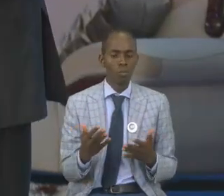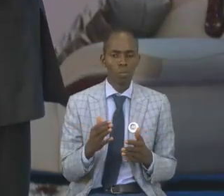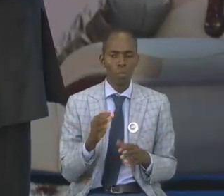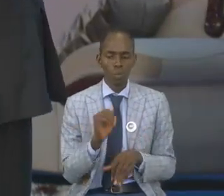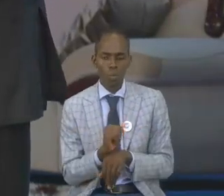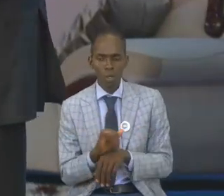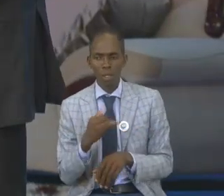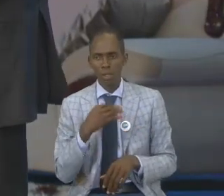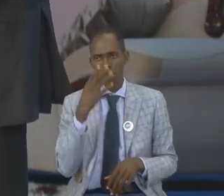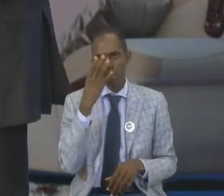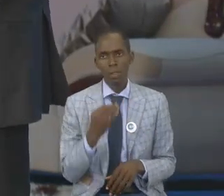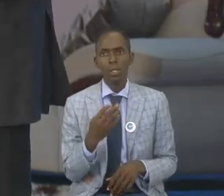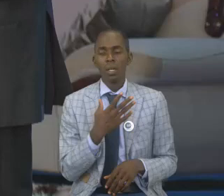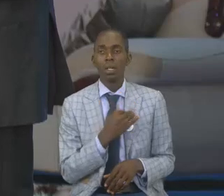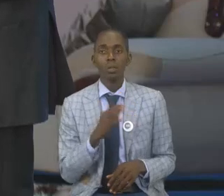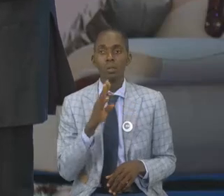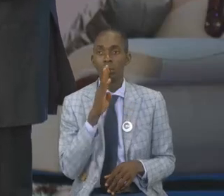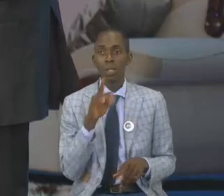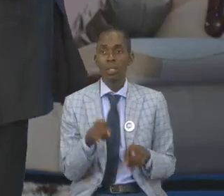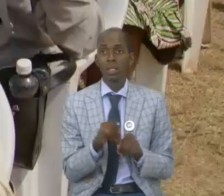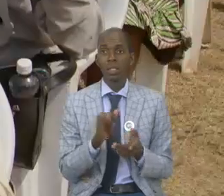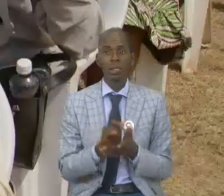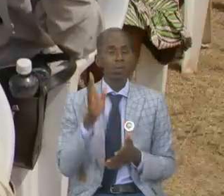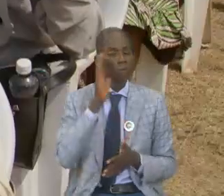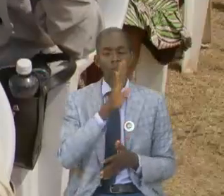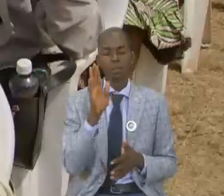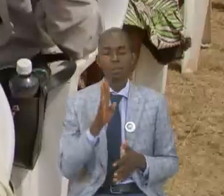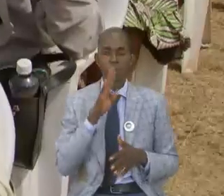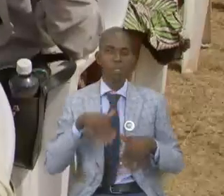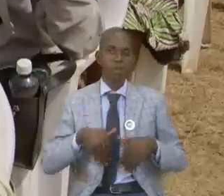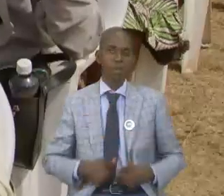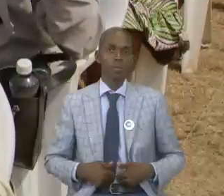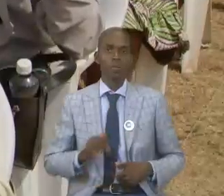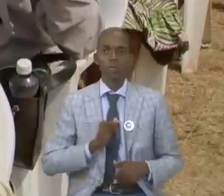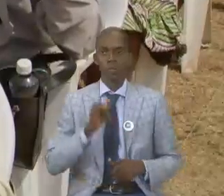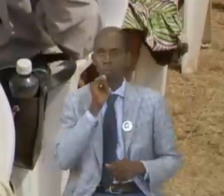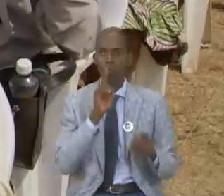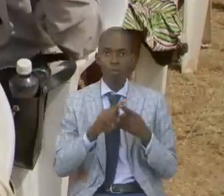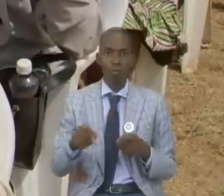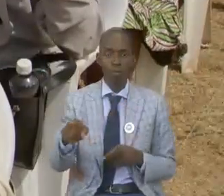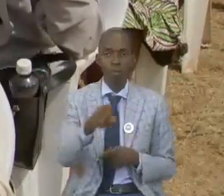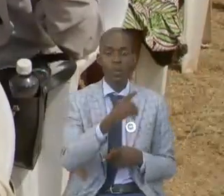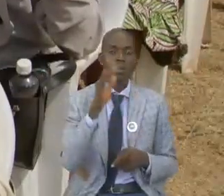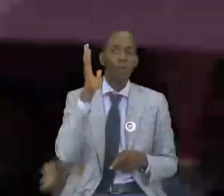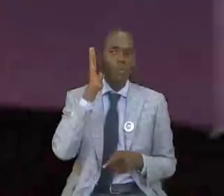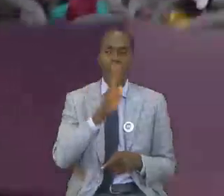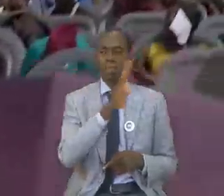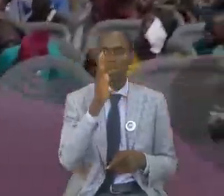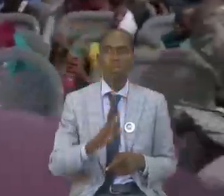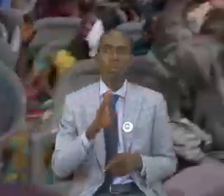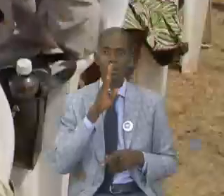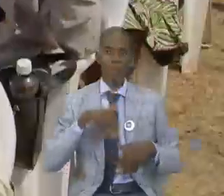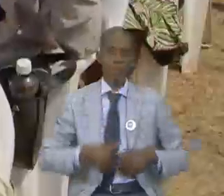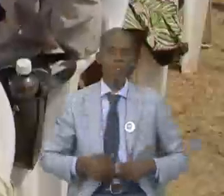And you'll be going on like that. You'll never be tired. I'm talking to somebody there. Look at me as I'm looking at you. You will never